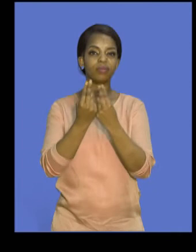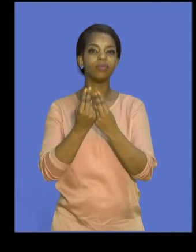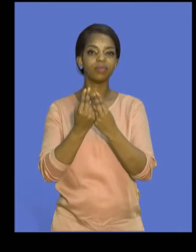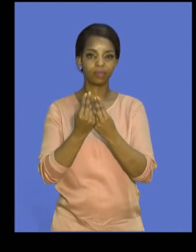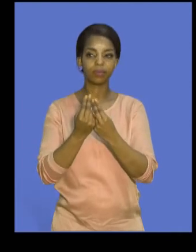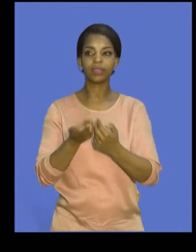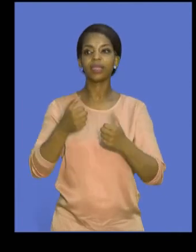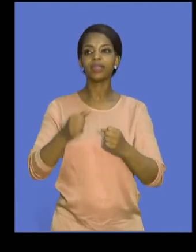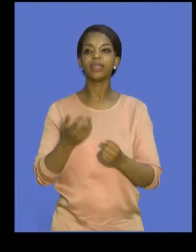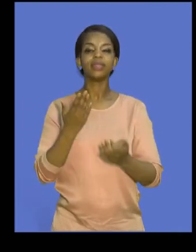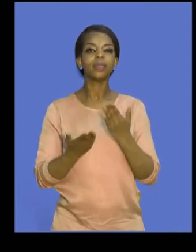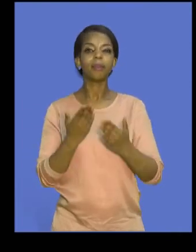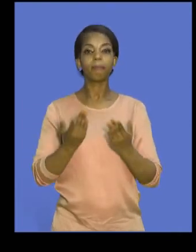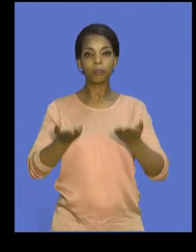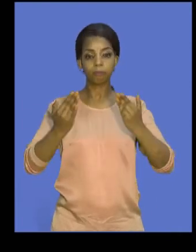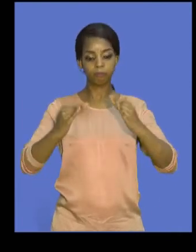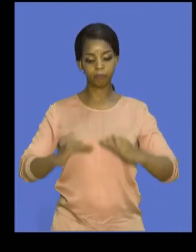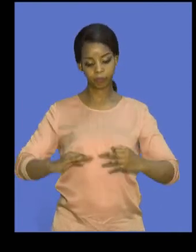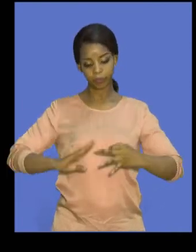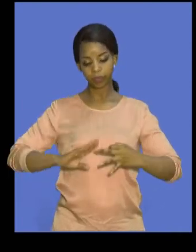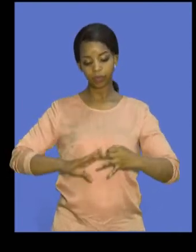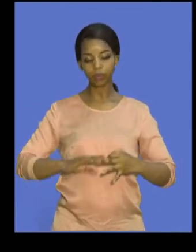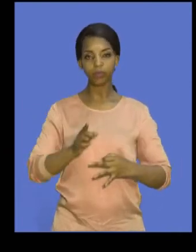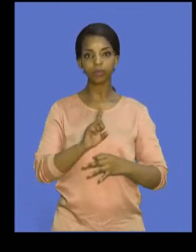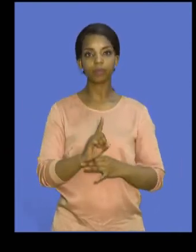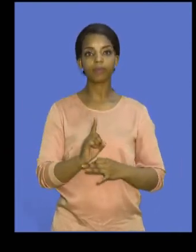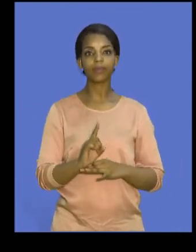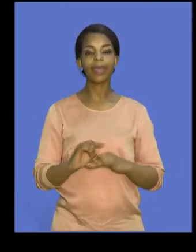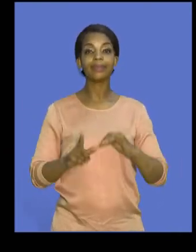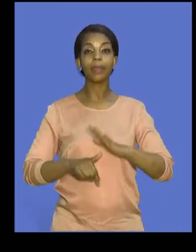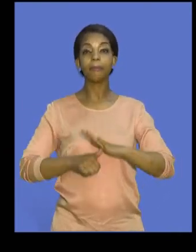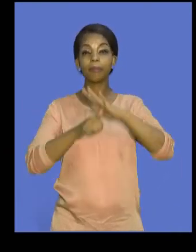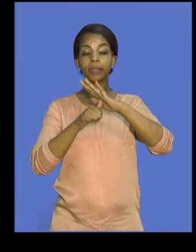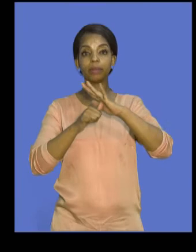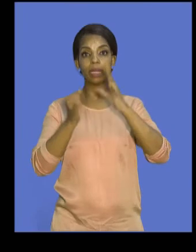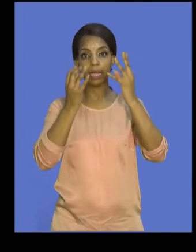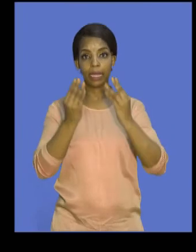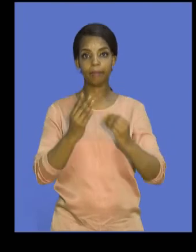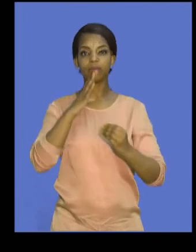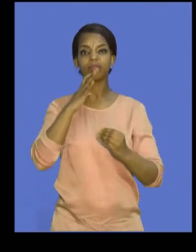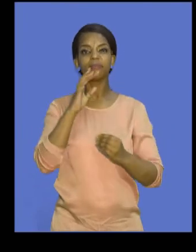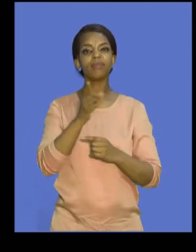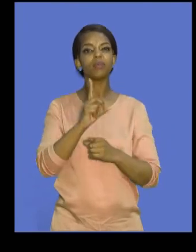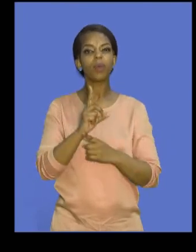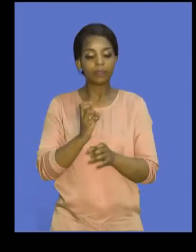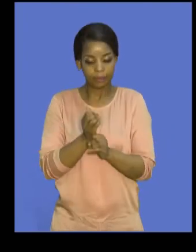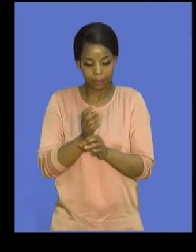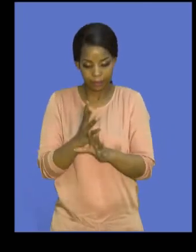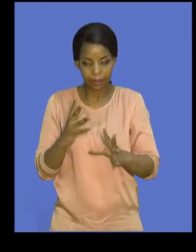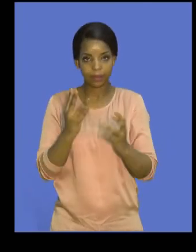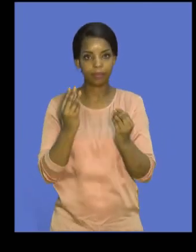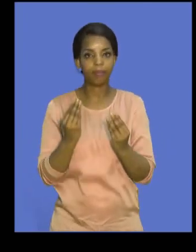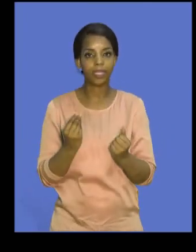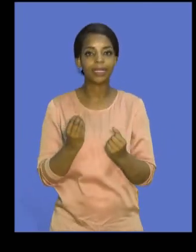then be what you start with, right? So this is what you start with, right? I will just write